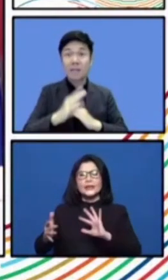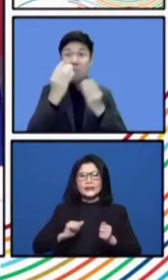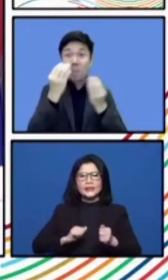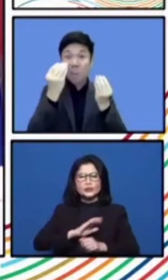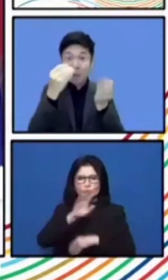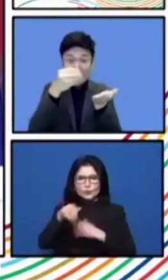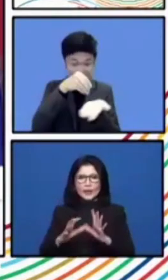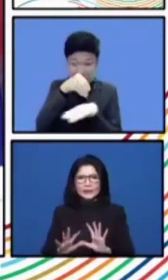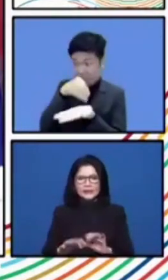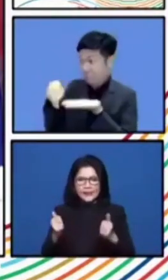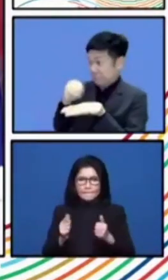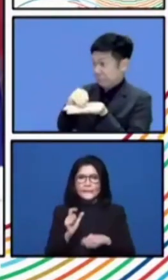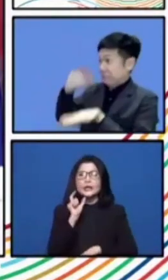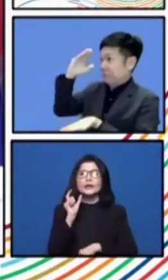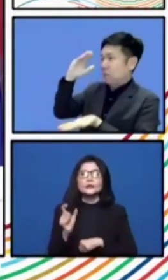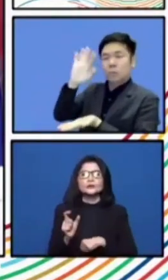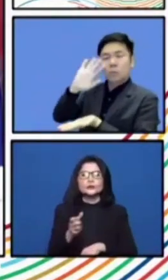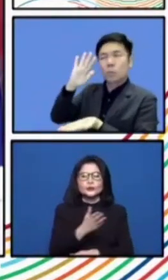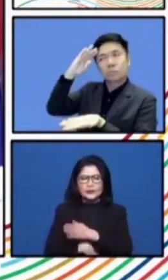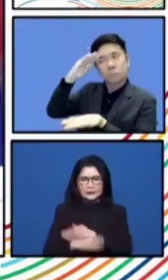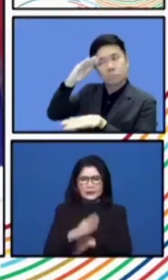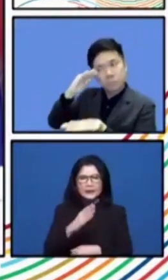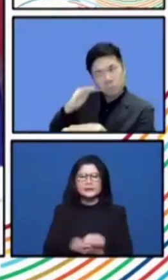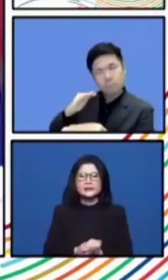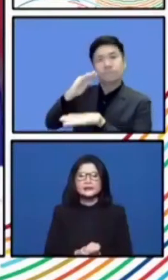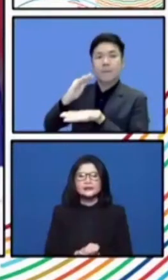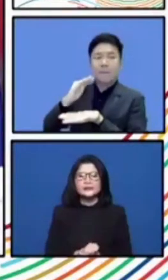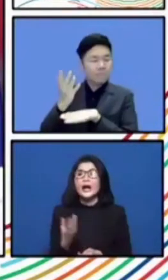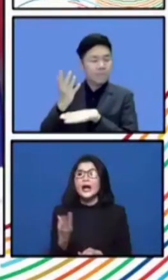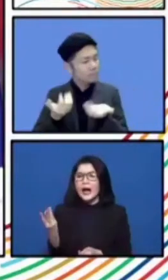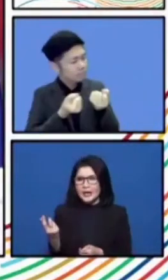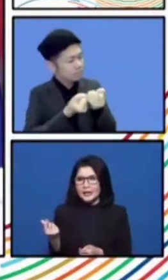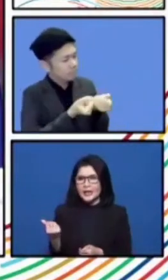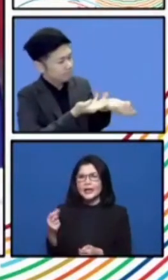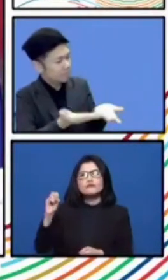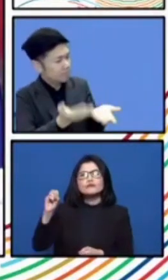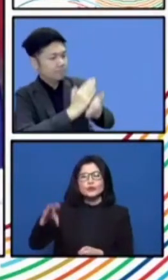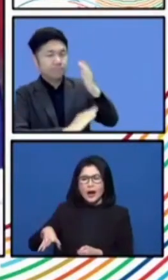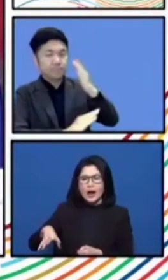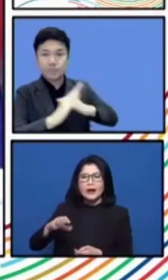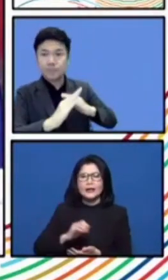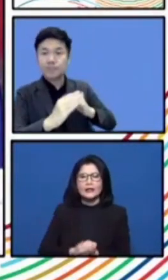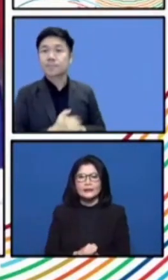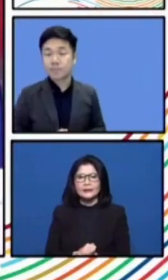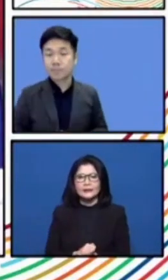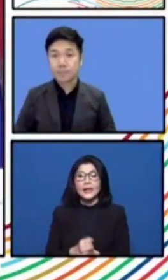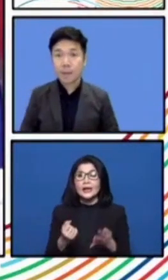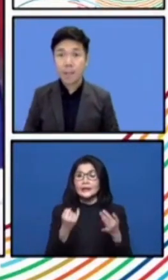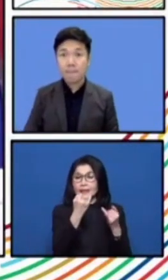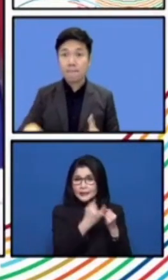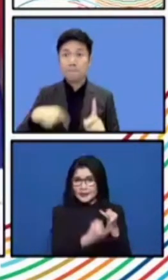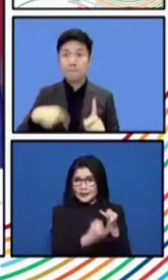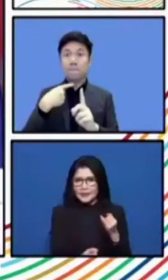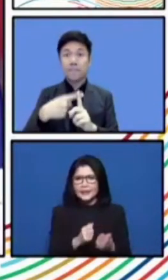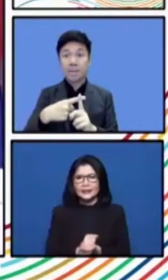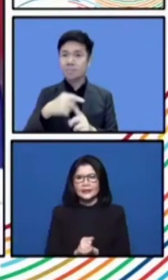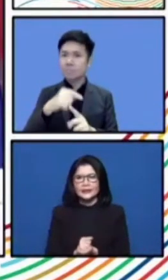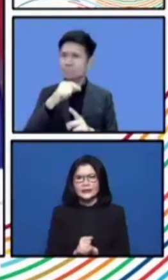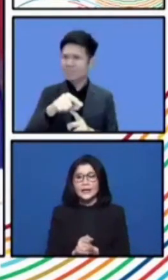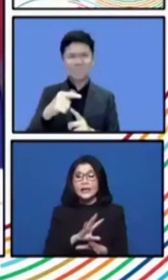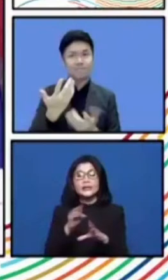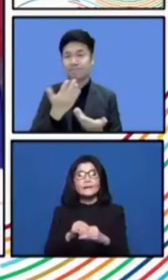lastly meaningful and effective participation are still of persons with disability are still Limited